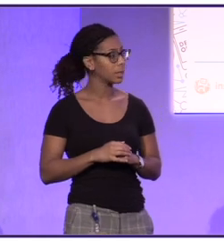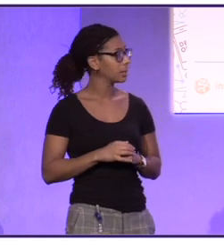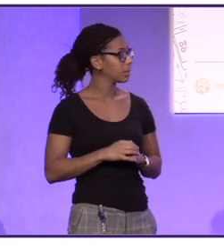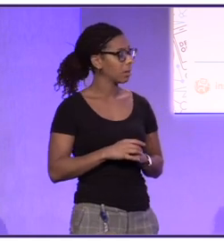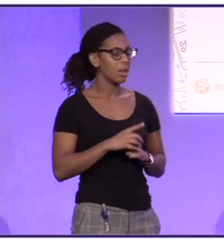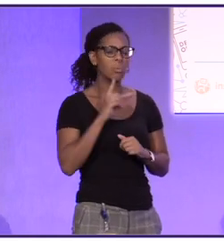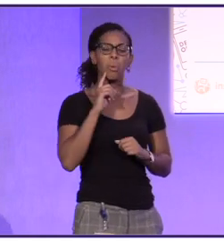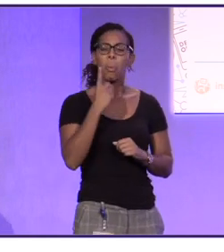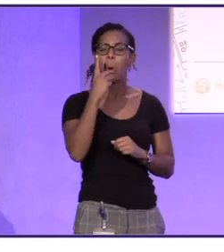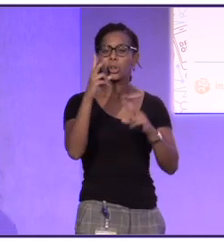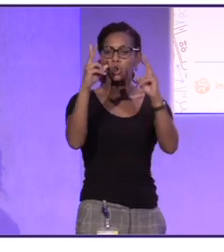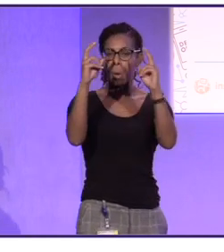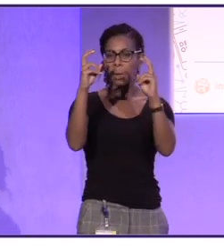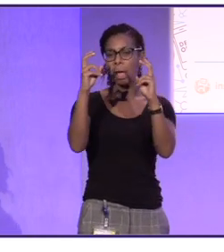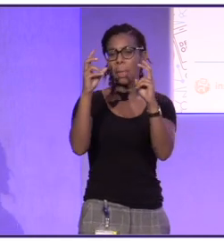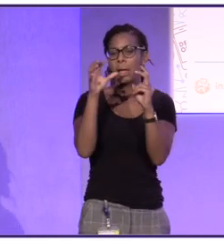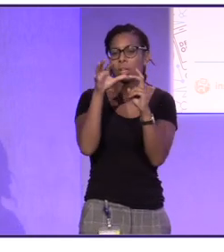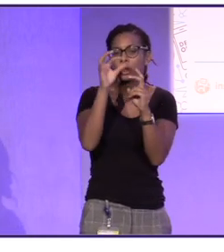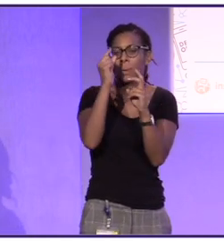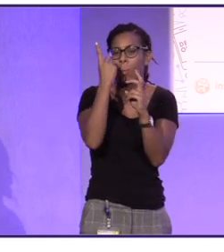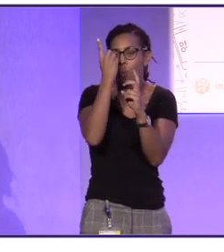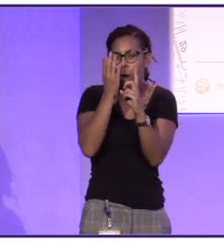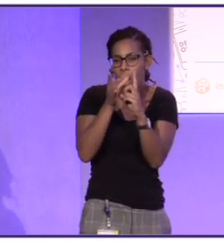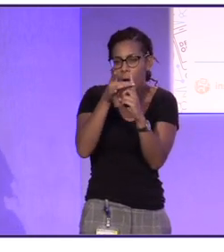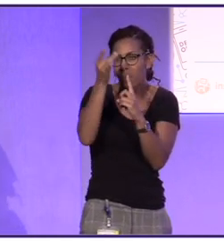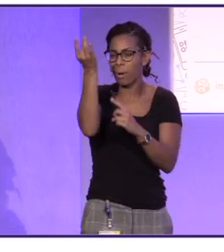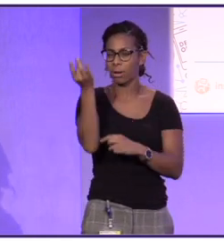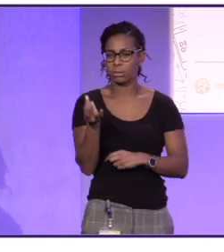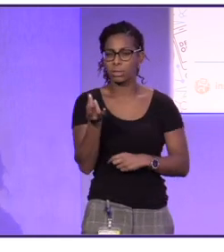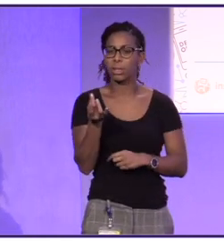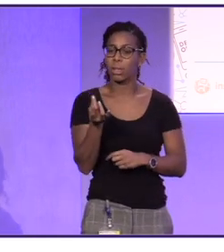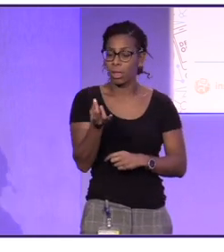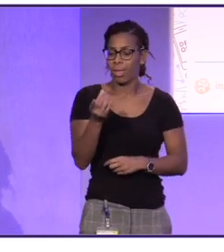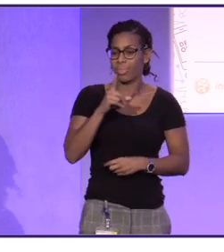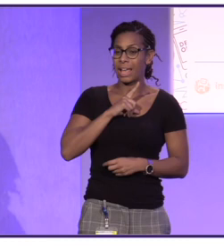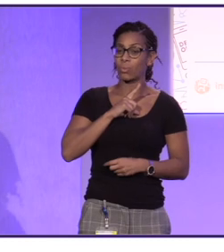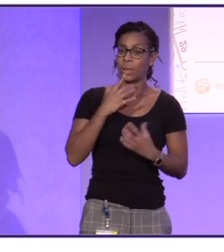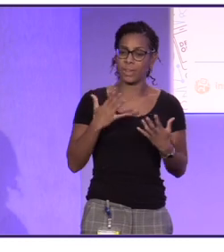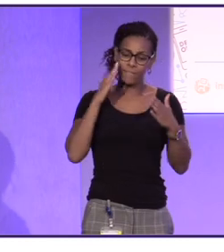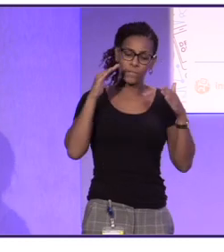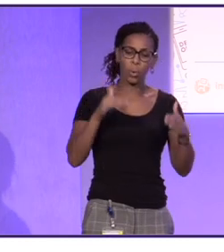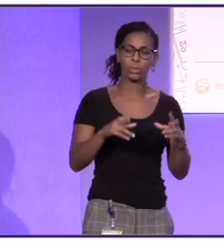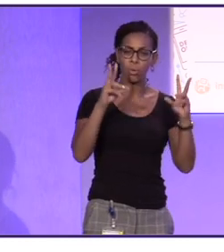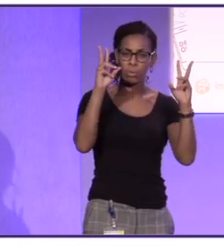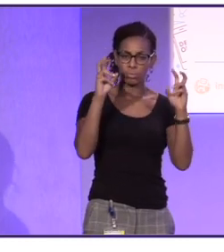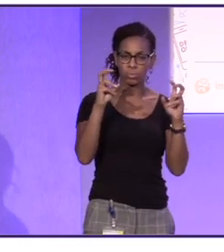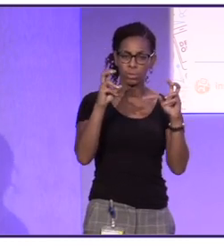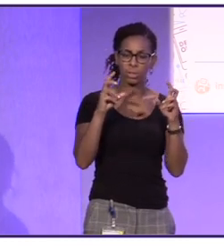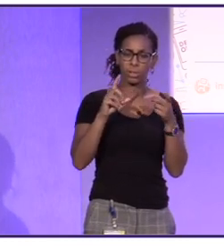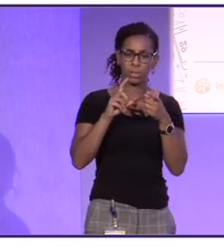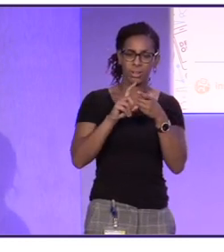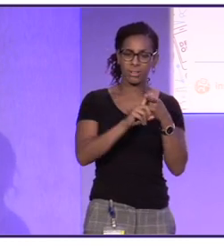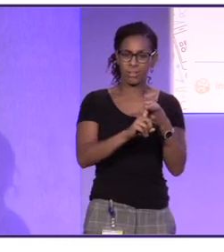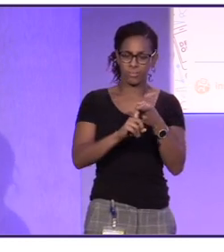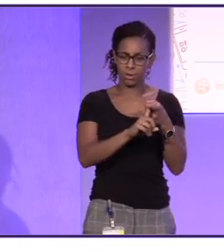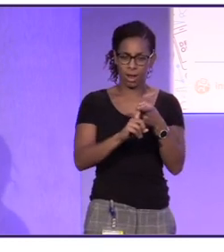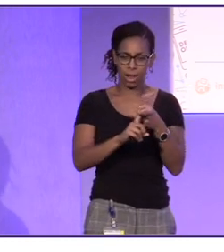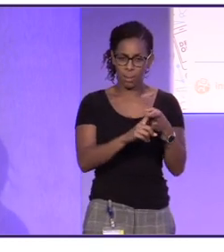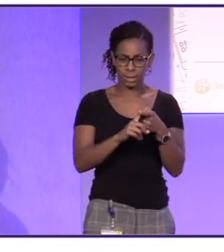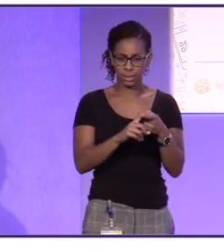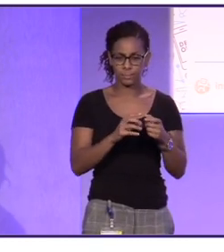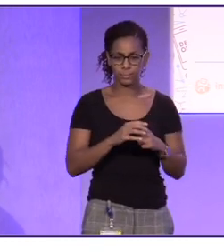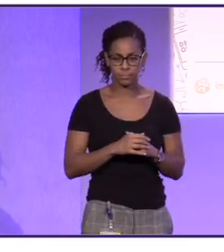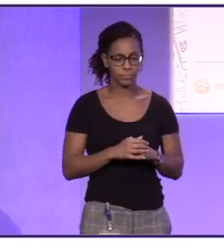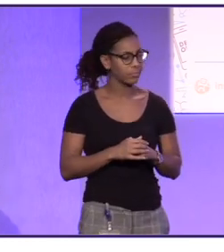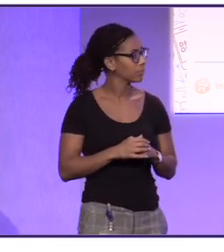and create a small slice of the cake. And that's why we'll only talk about tight coupling today. And tight coupling for